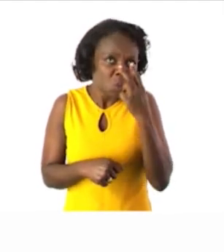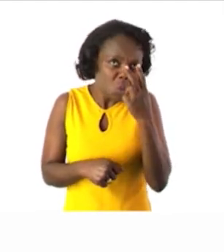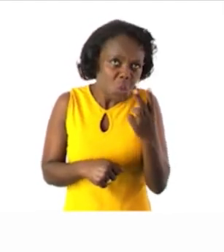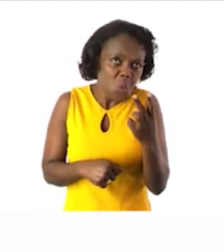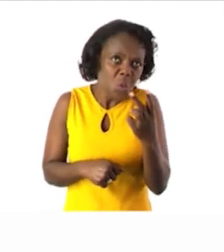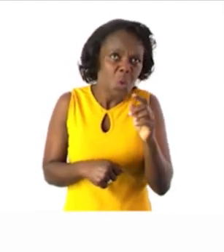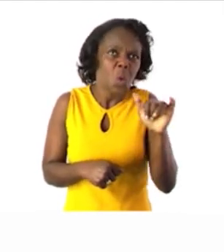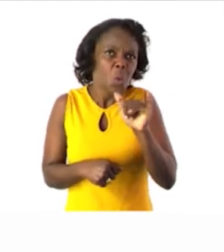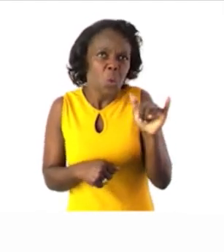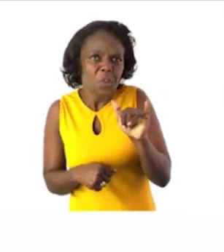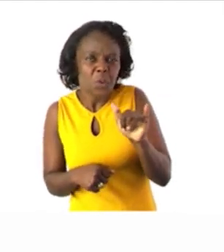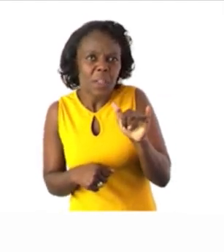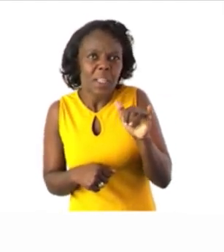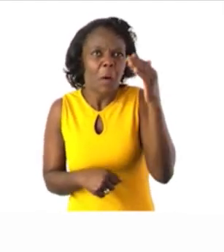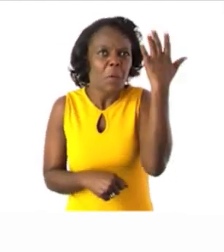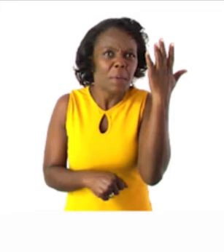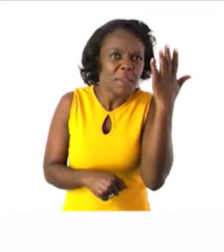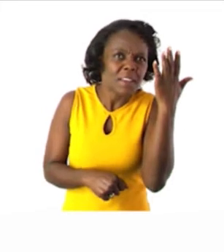The first one, is that a lead?